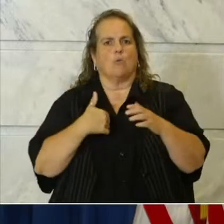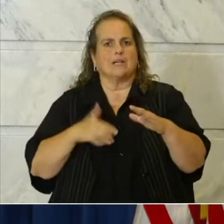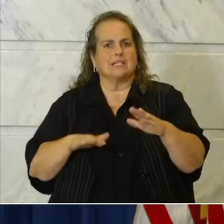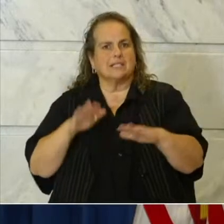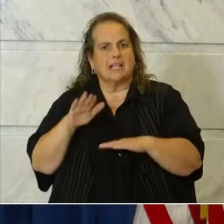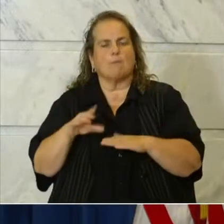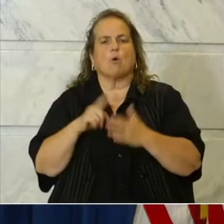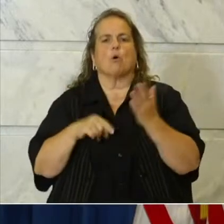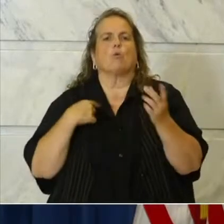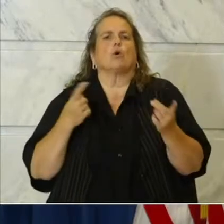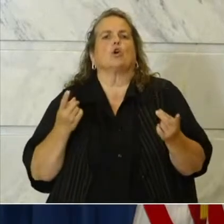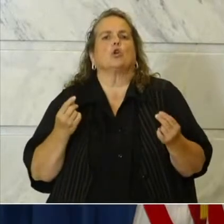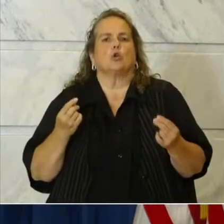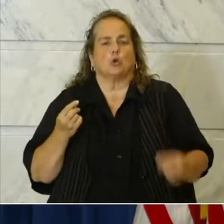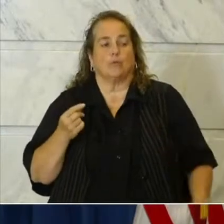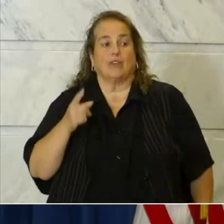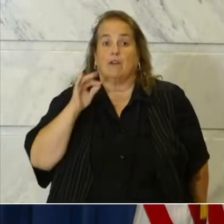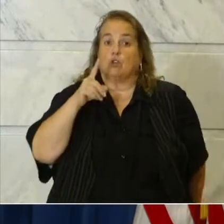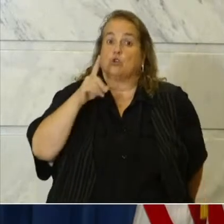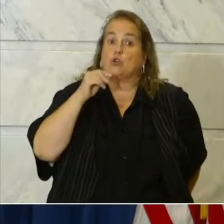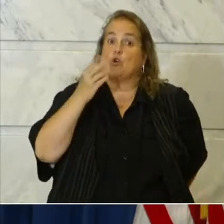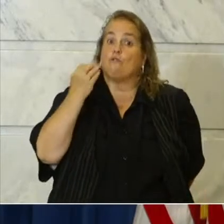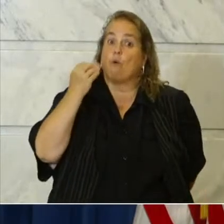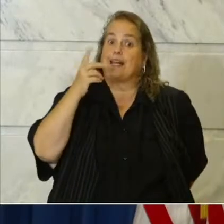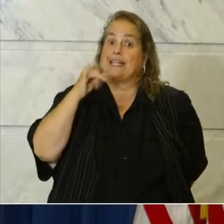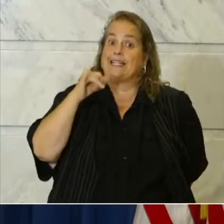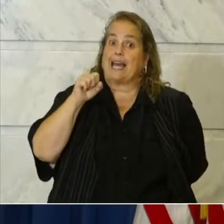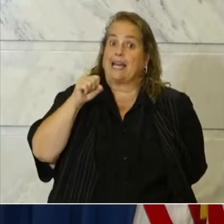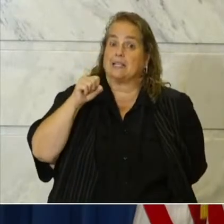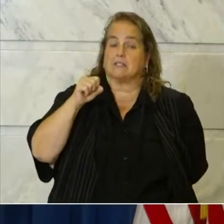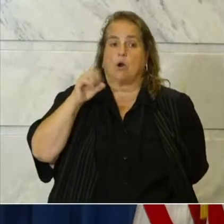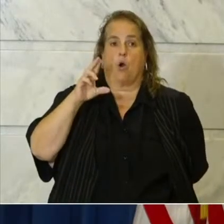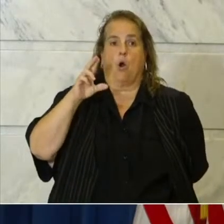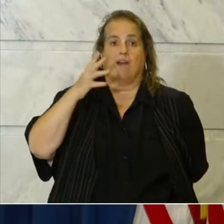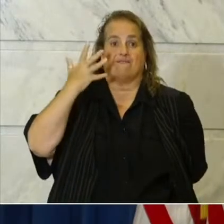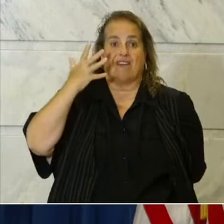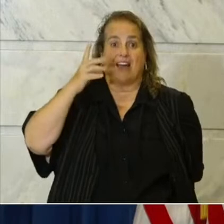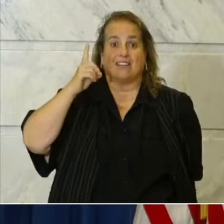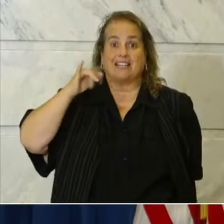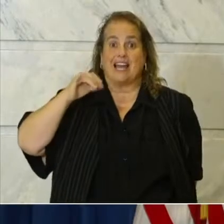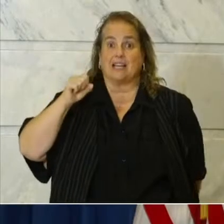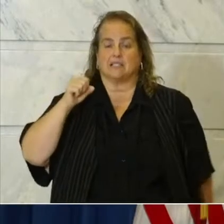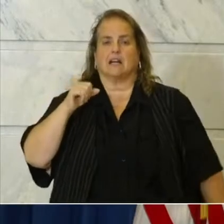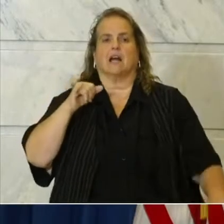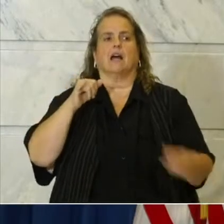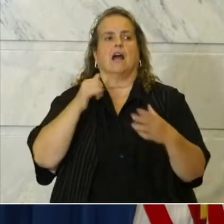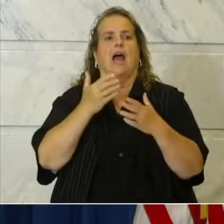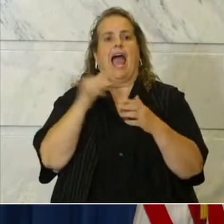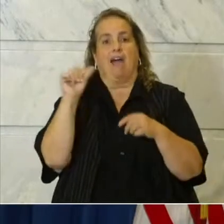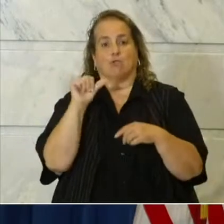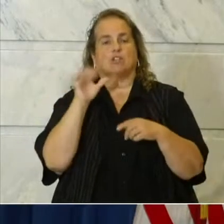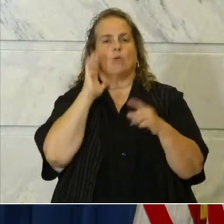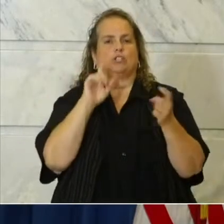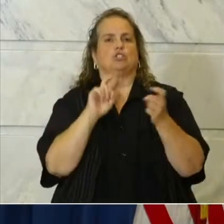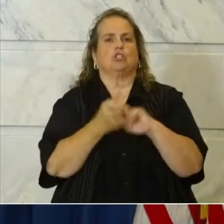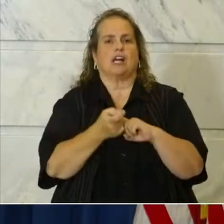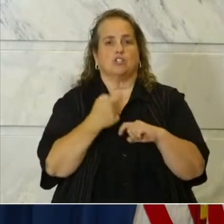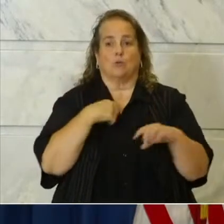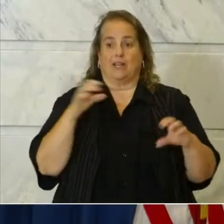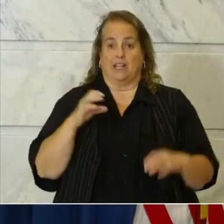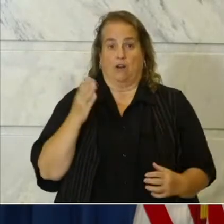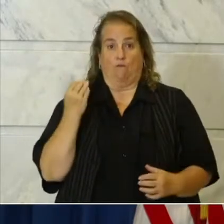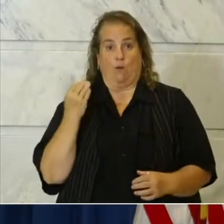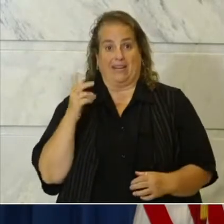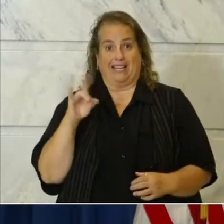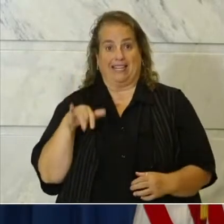impact. Now, if you do a 14-day rolling average or a 5-day rolling average, that's going to change. So if we did a 14-day rolling average,